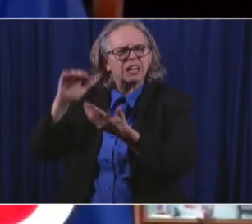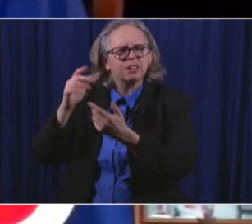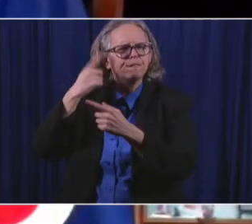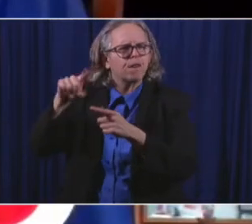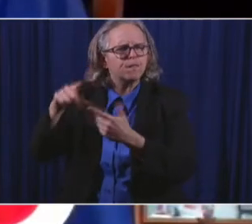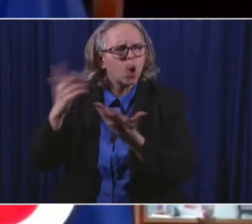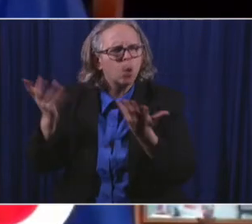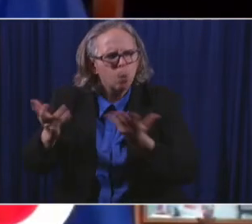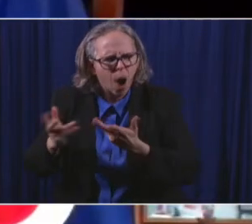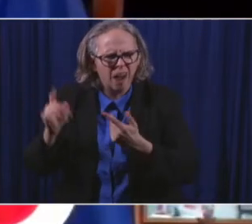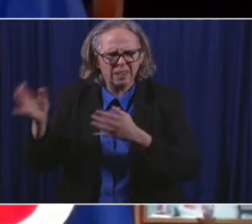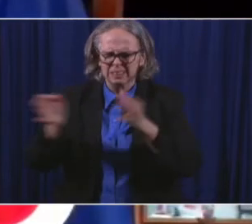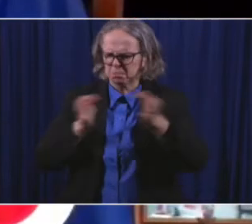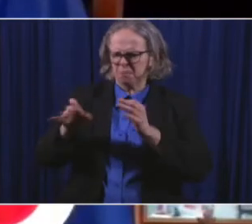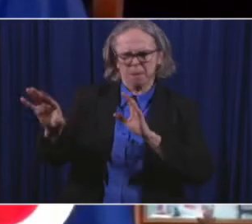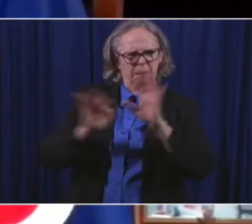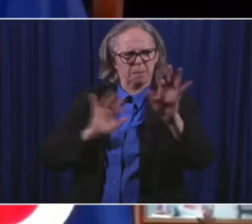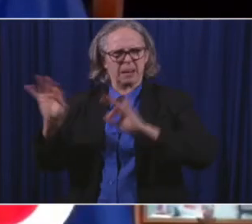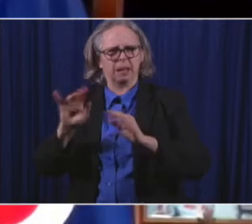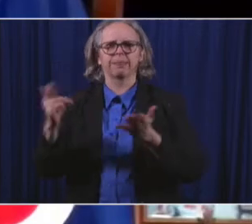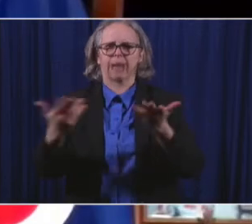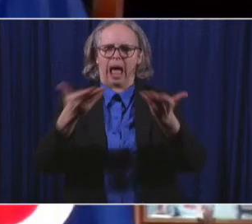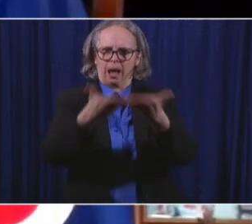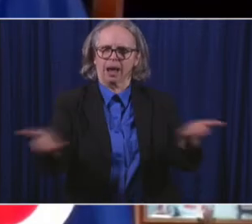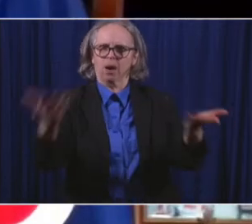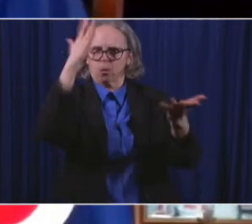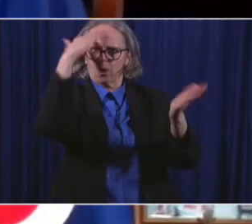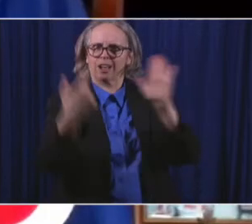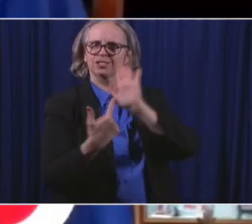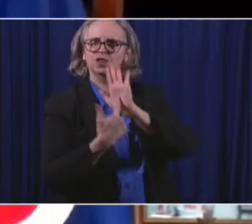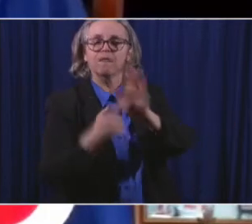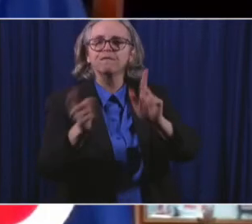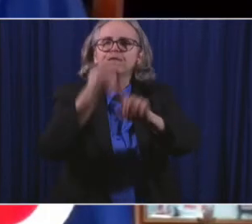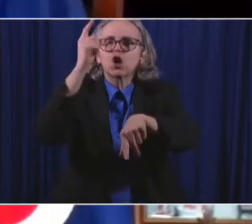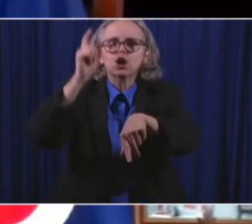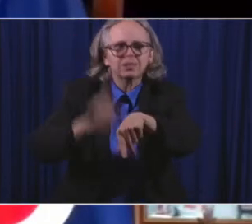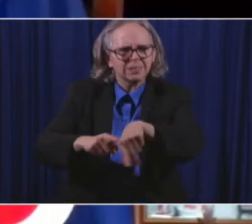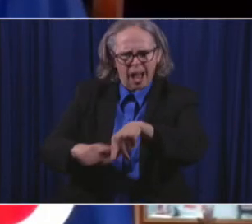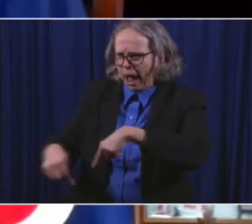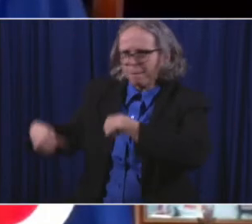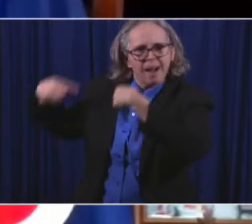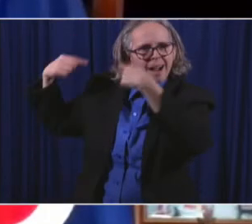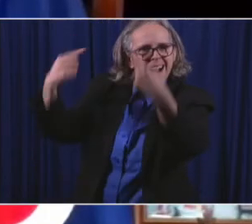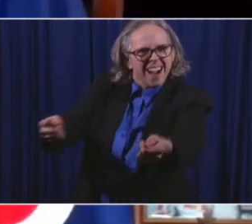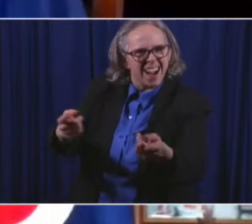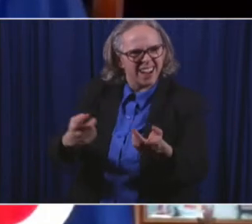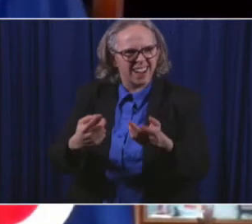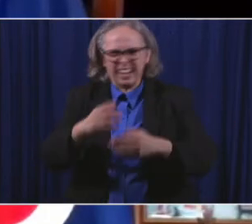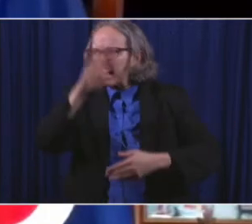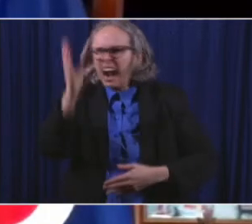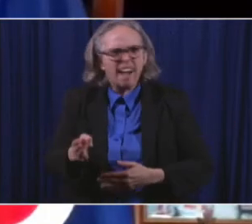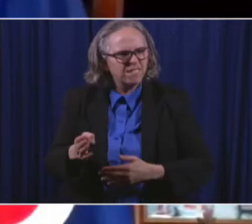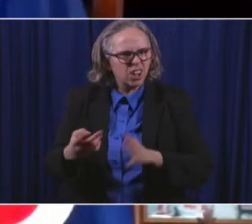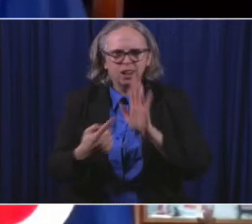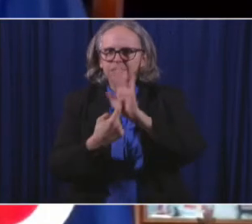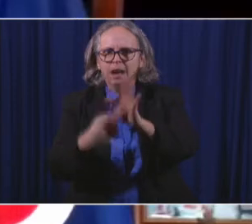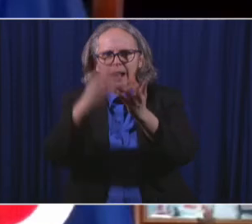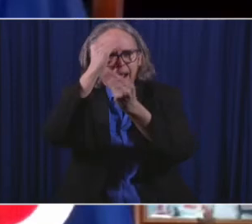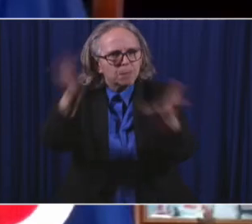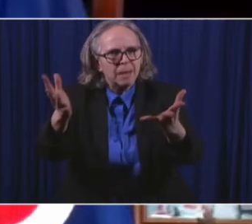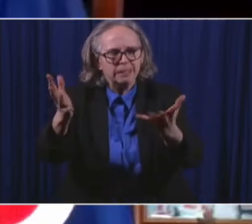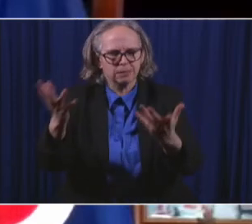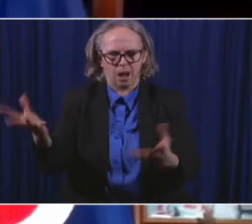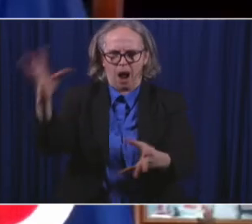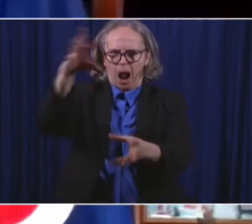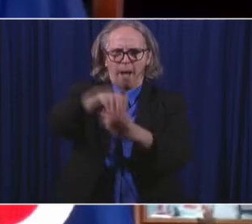live, are there for the first time. There's never been access to them before. And frankly, we're just